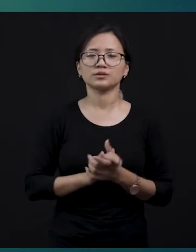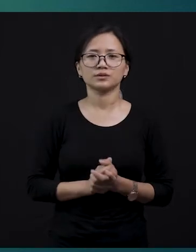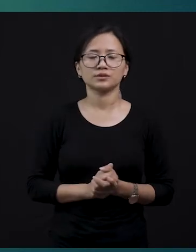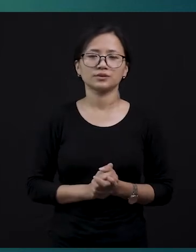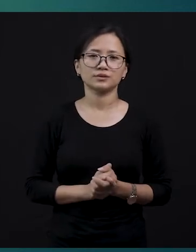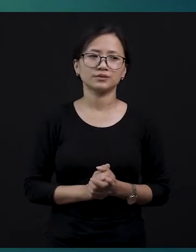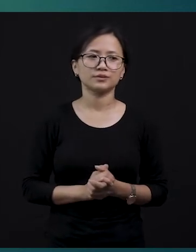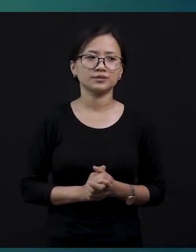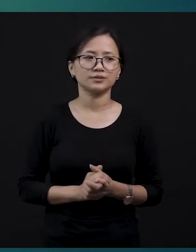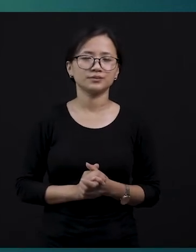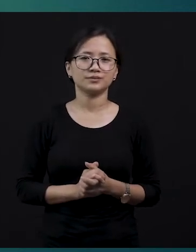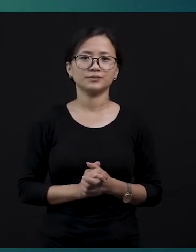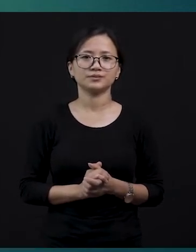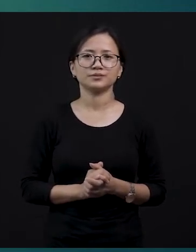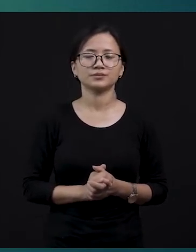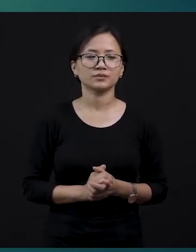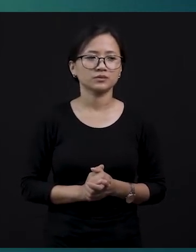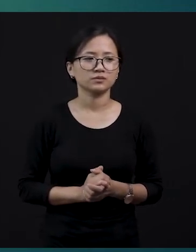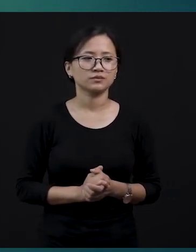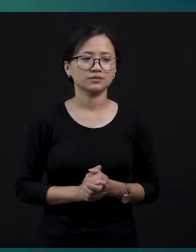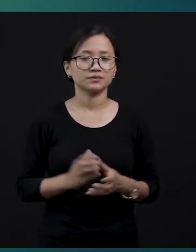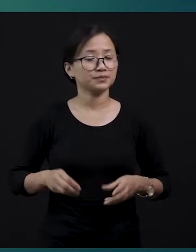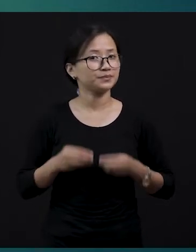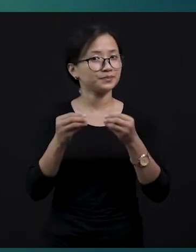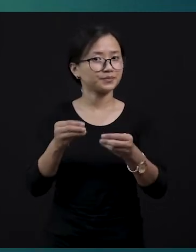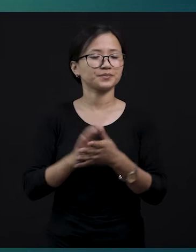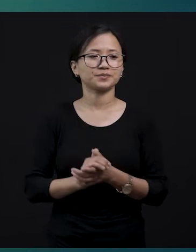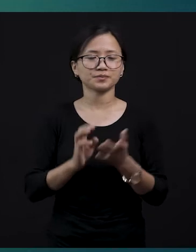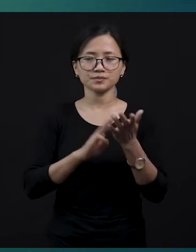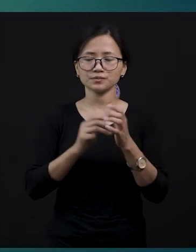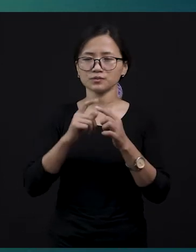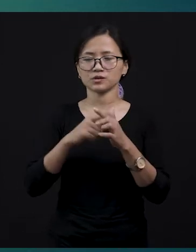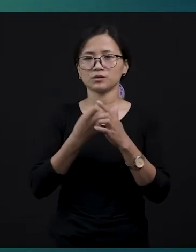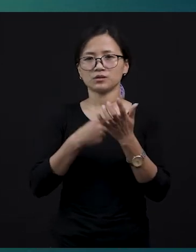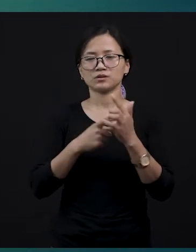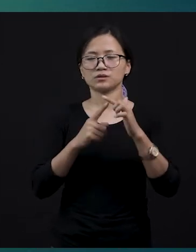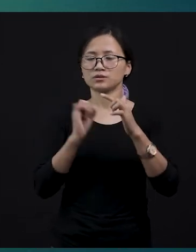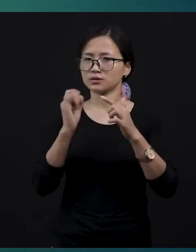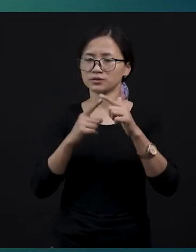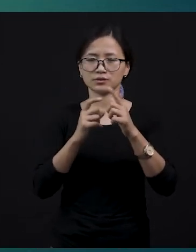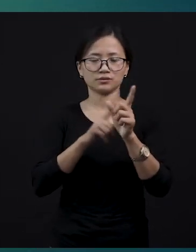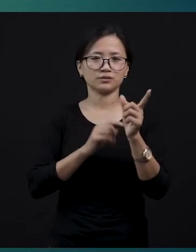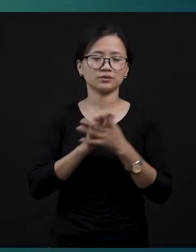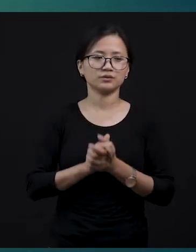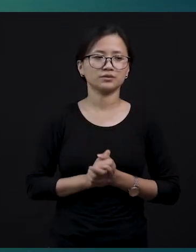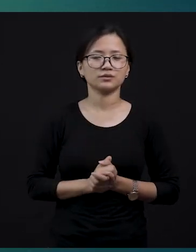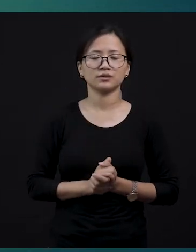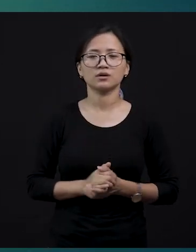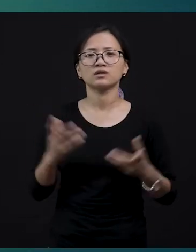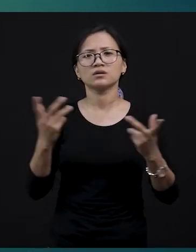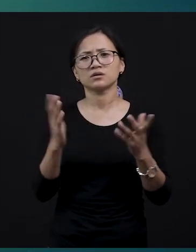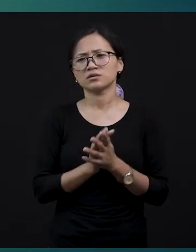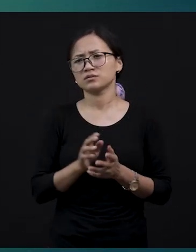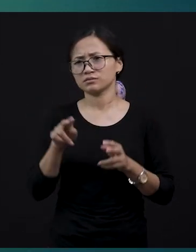eggs, but some will even give birth. So I've just given it here. Majority of snakes lay eggs, but some give birth. So that is